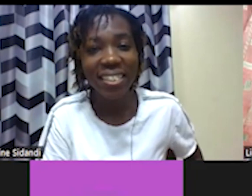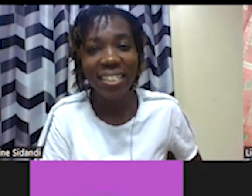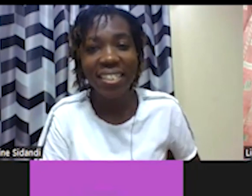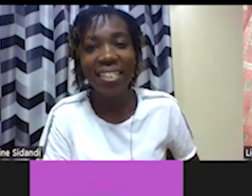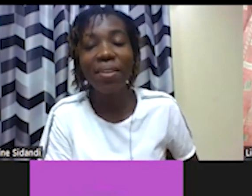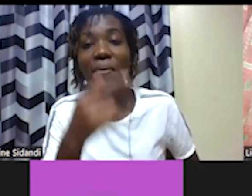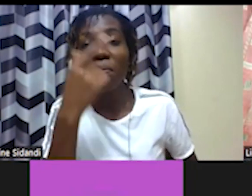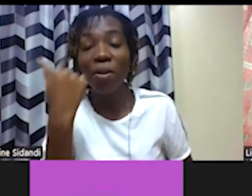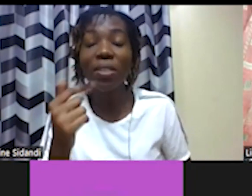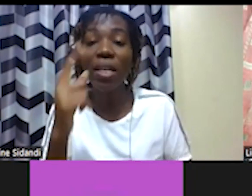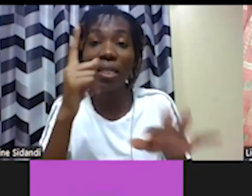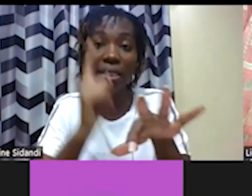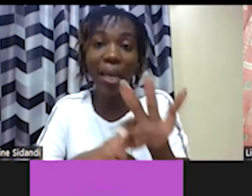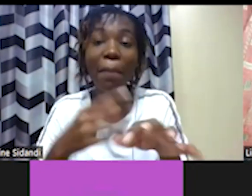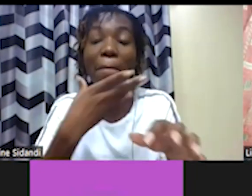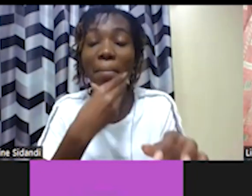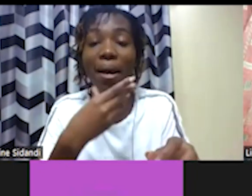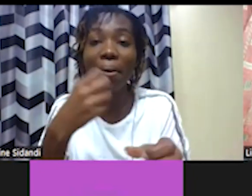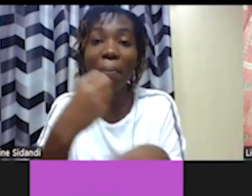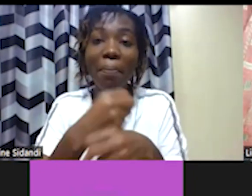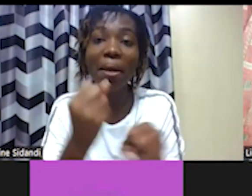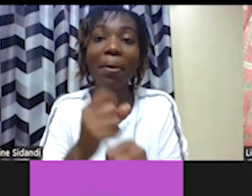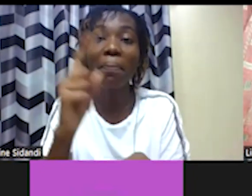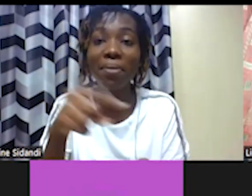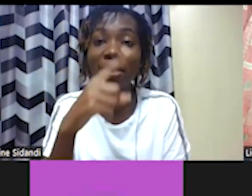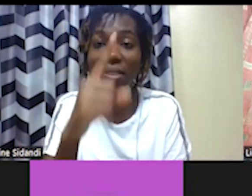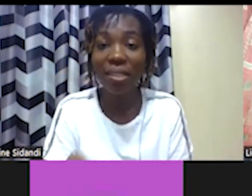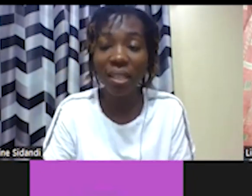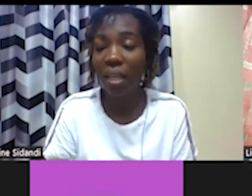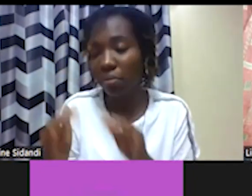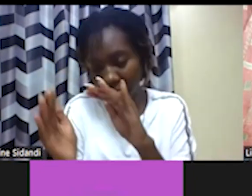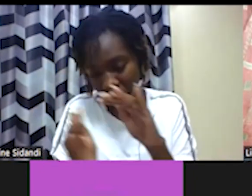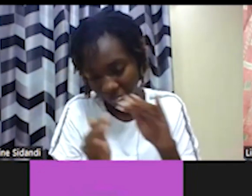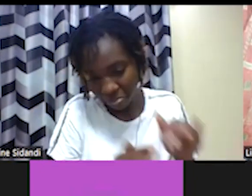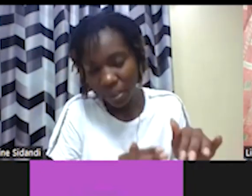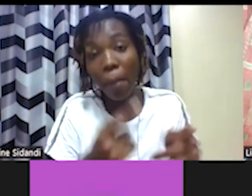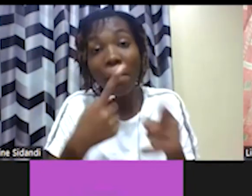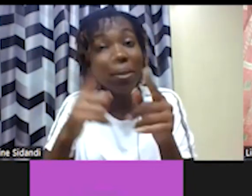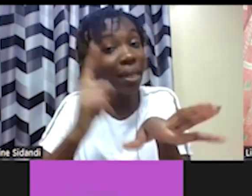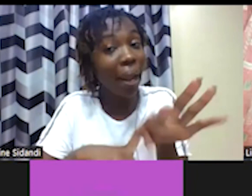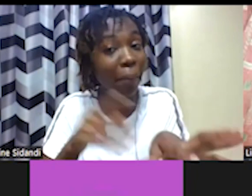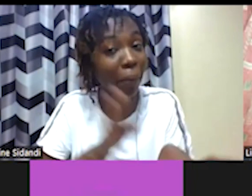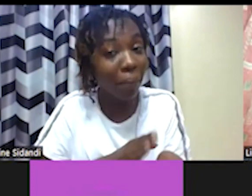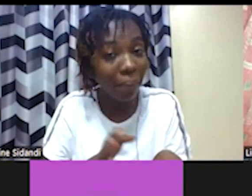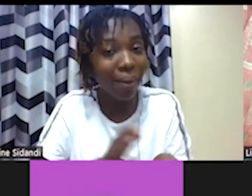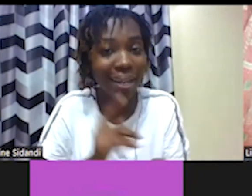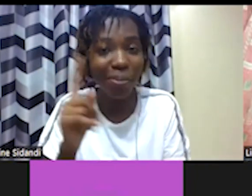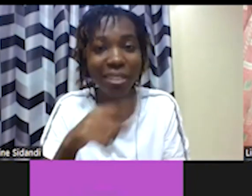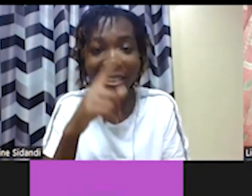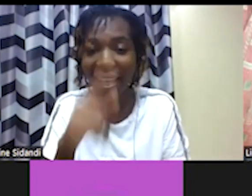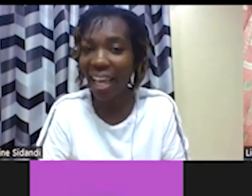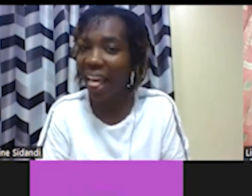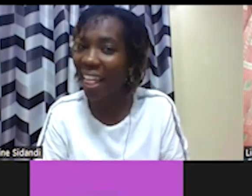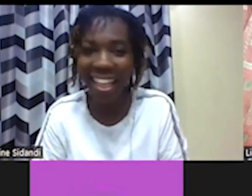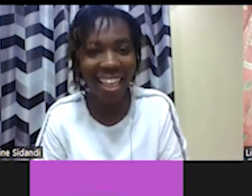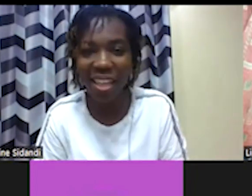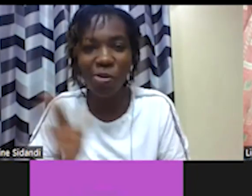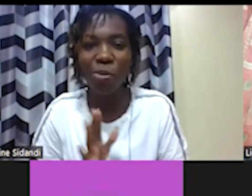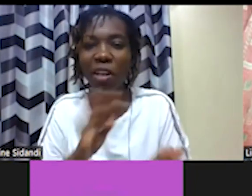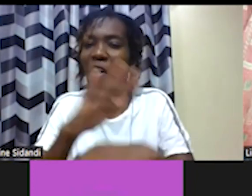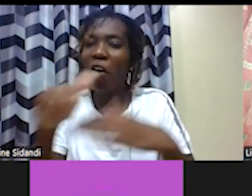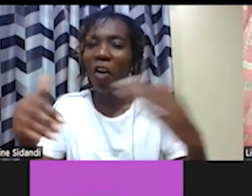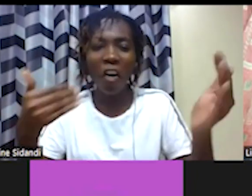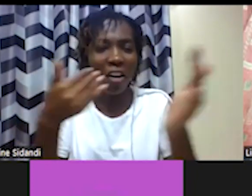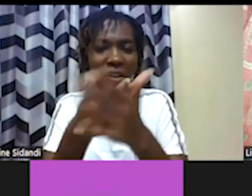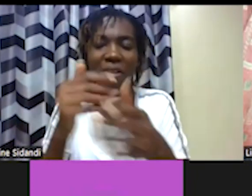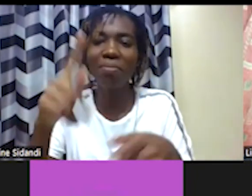Because when a man makes a mistake, they say it's an exceptional case. But when a woman makes, then they say it is women. Then